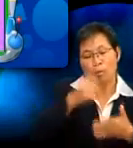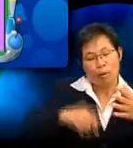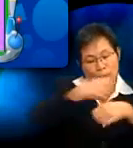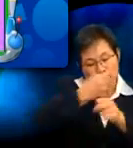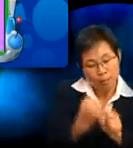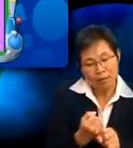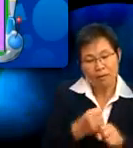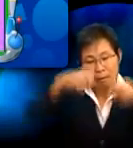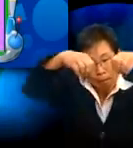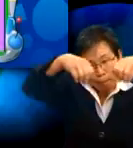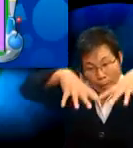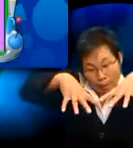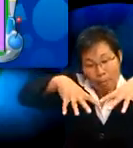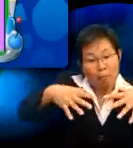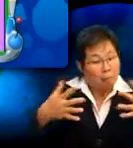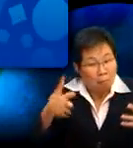What makes the bulb light up?